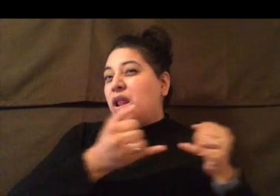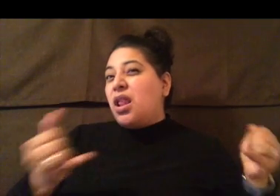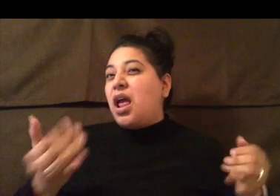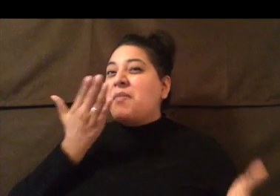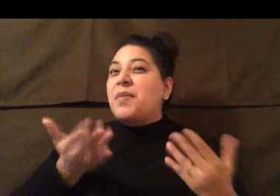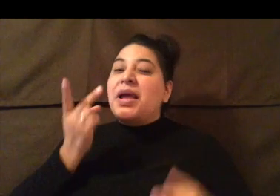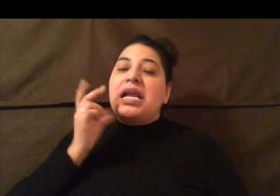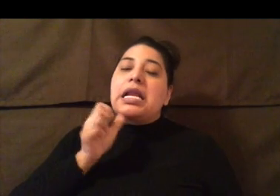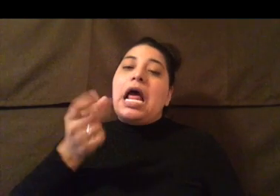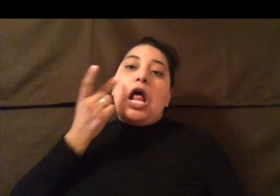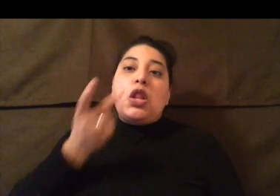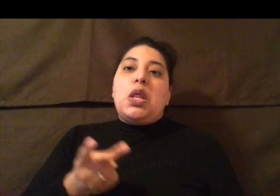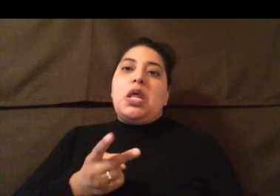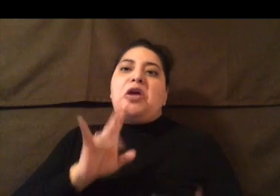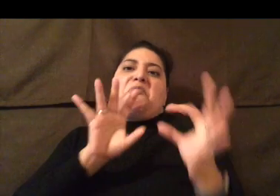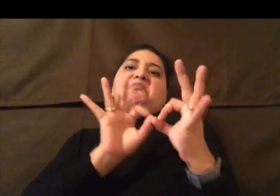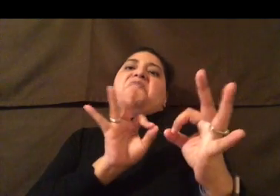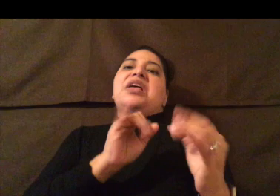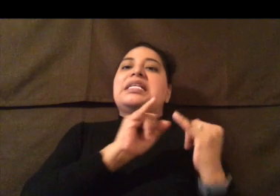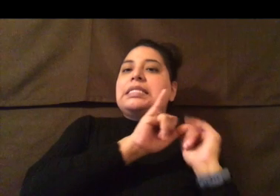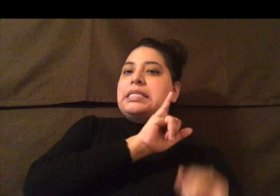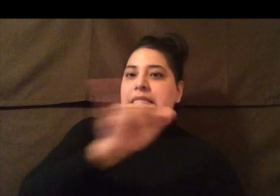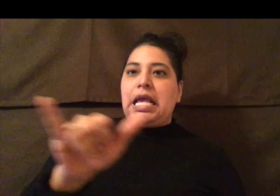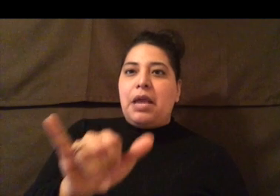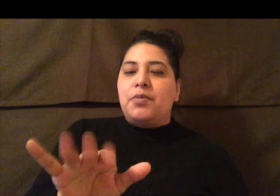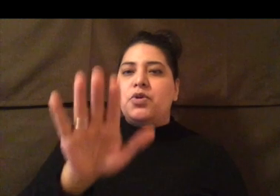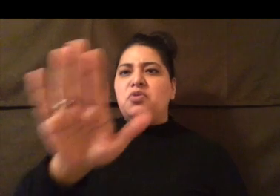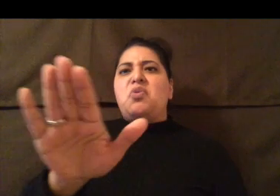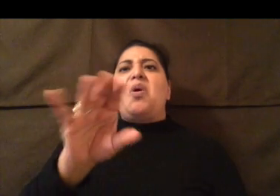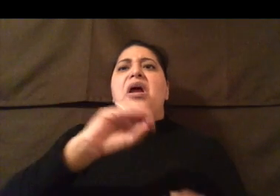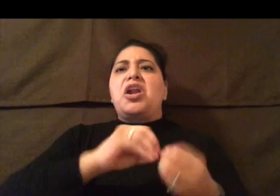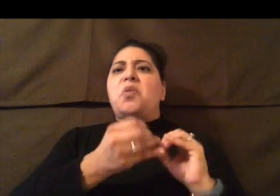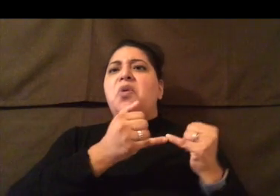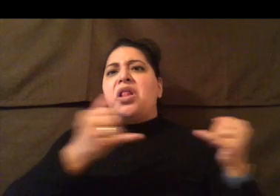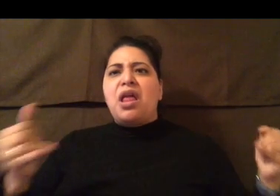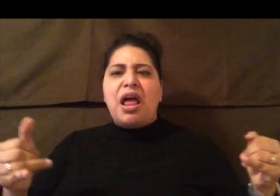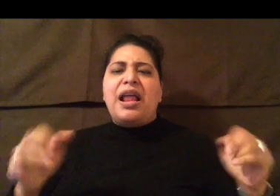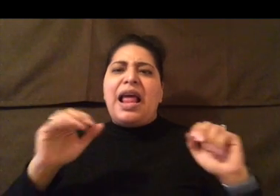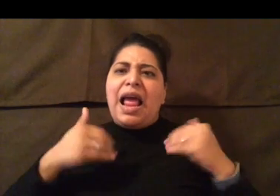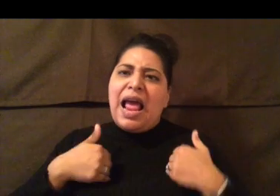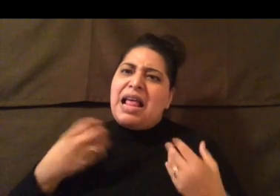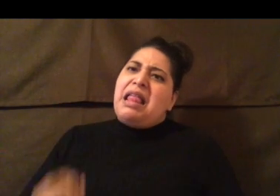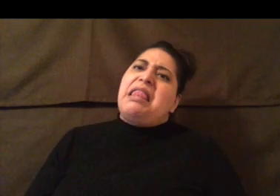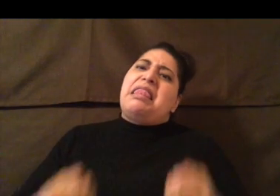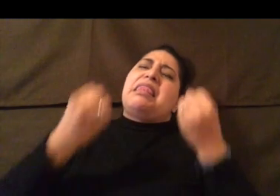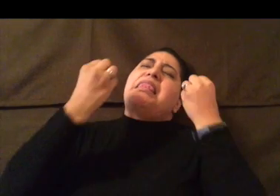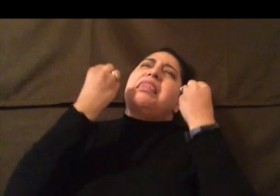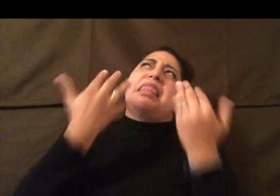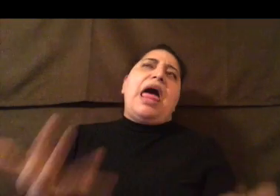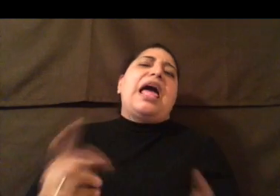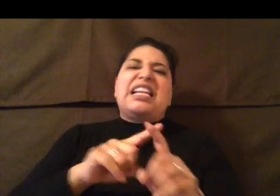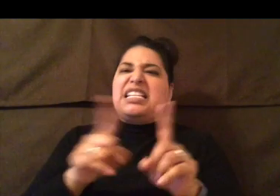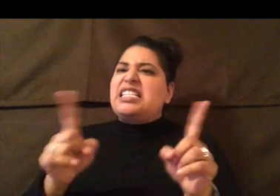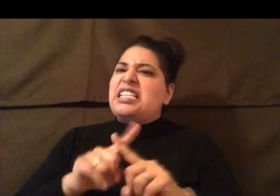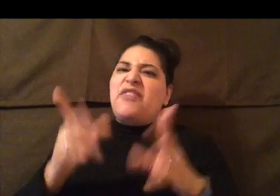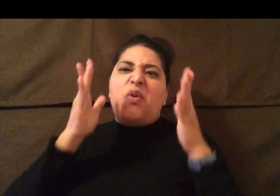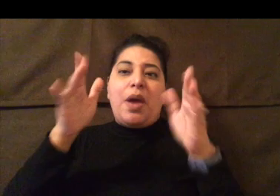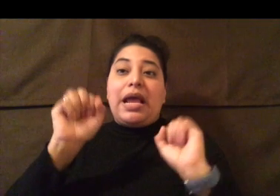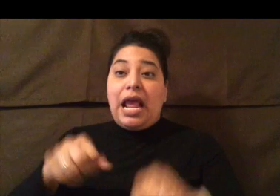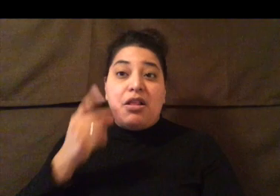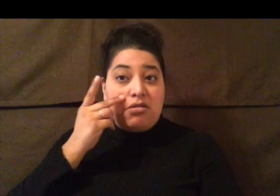number line might not look like mine, and that's okay. Your number line has tons of different ways that it could